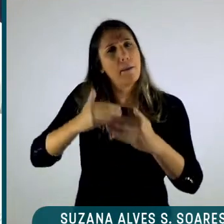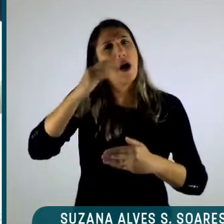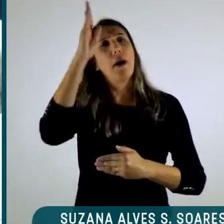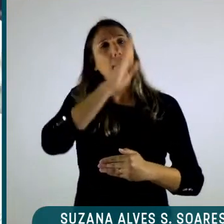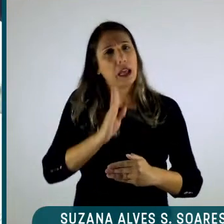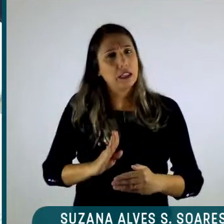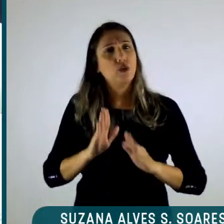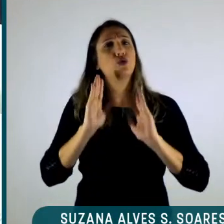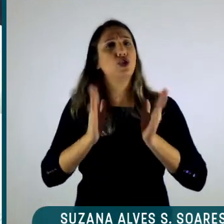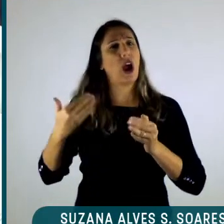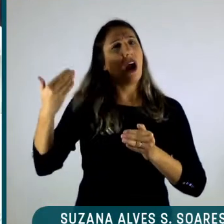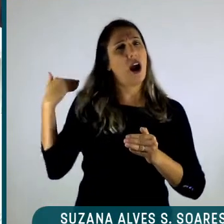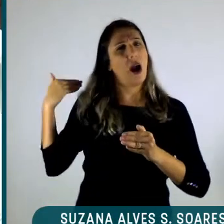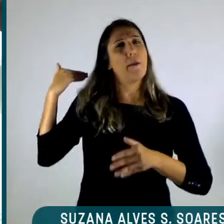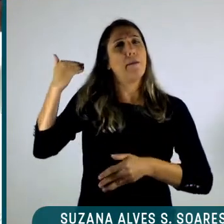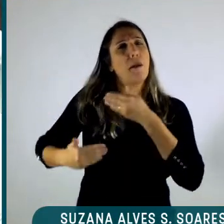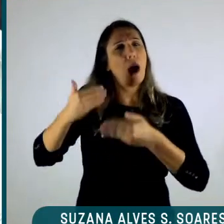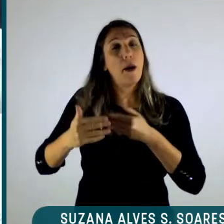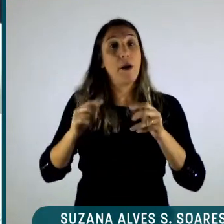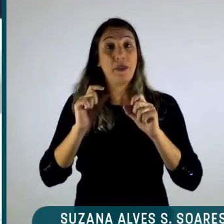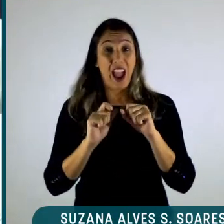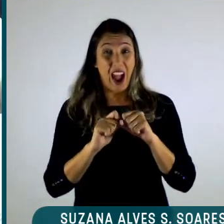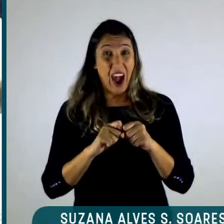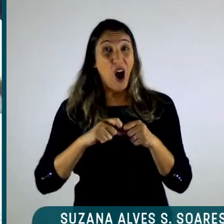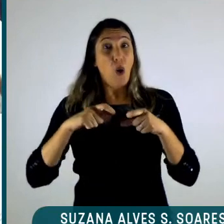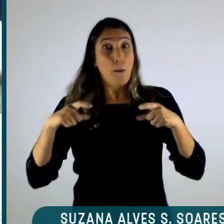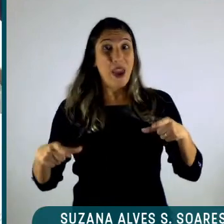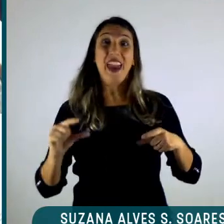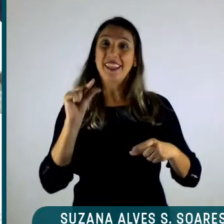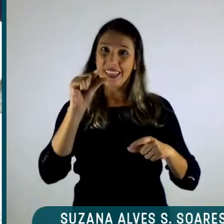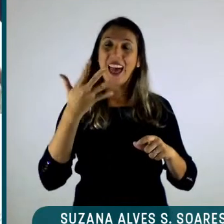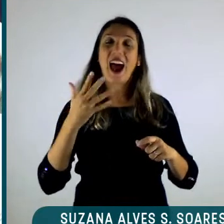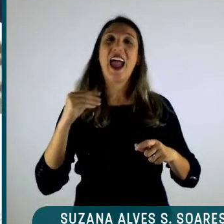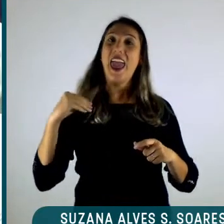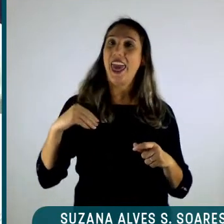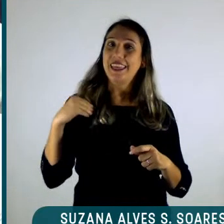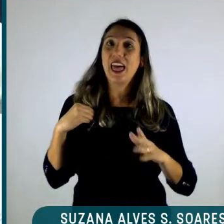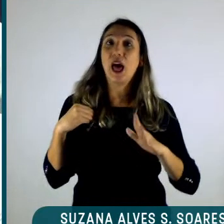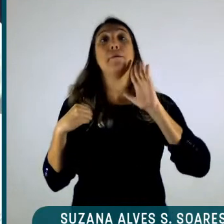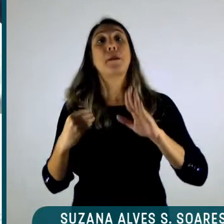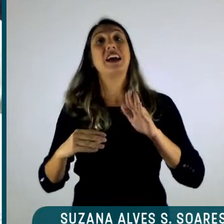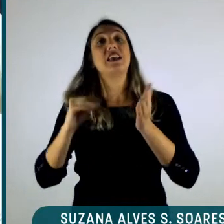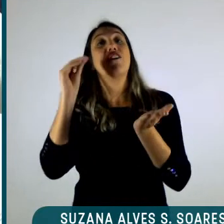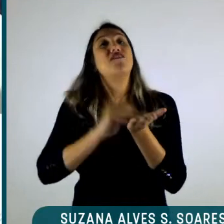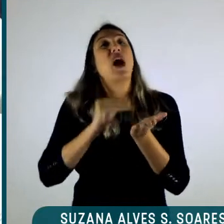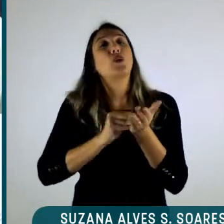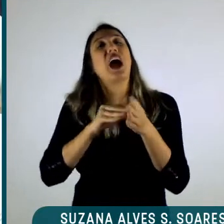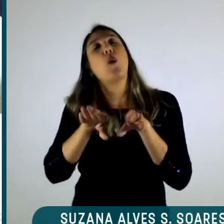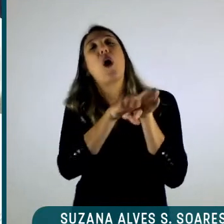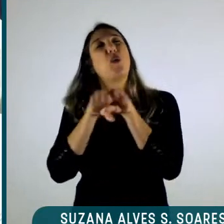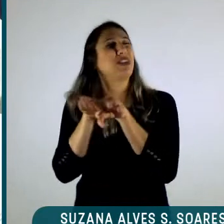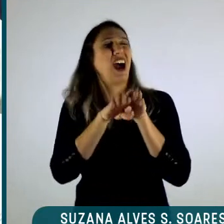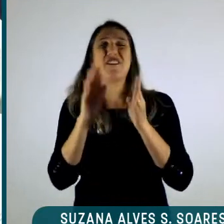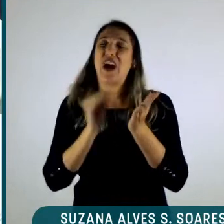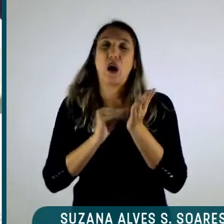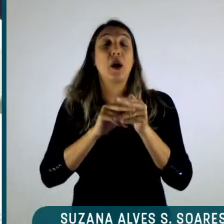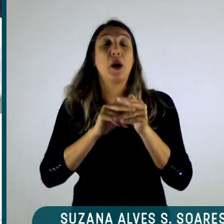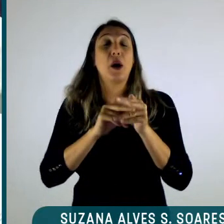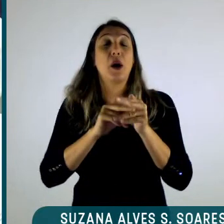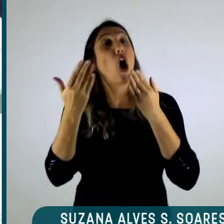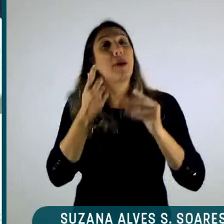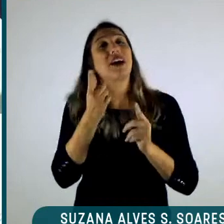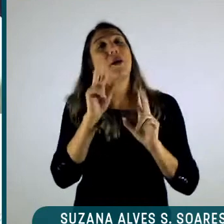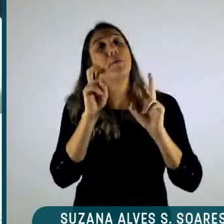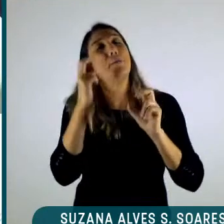democratic process in Brazil and even a certain increase of income, but the inequality